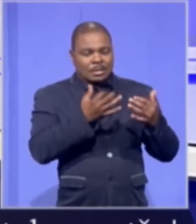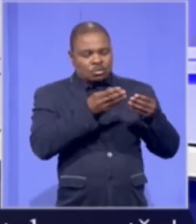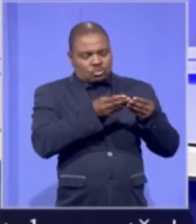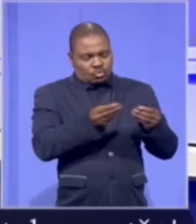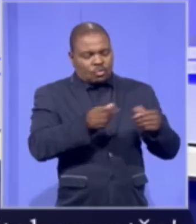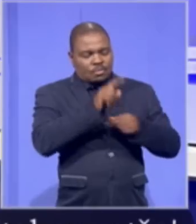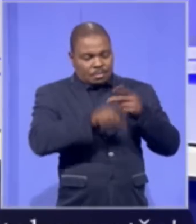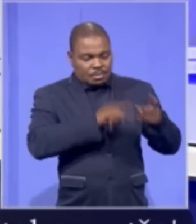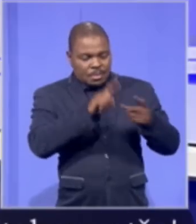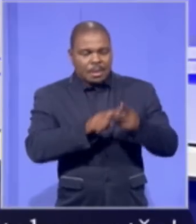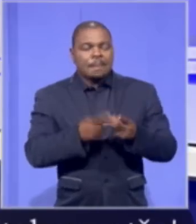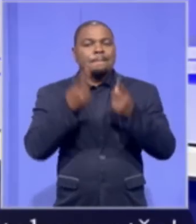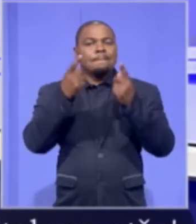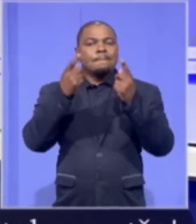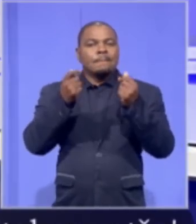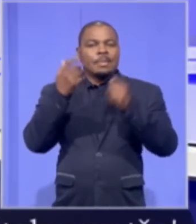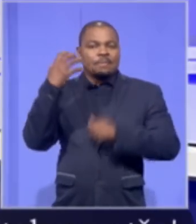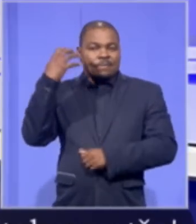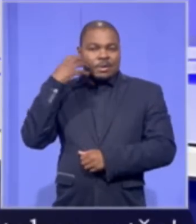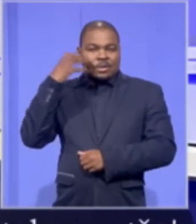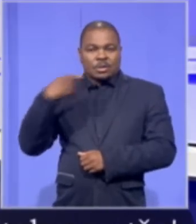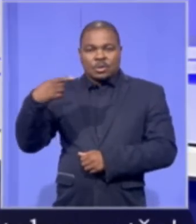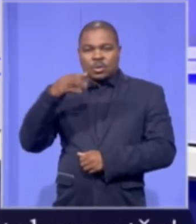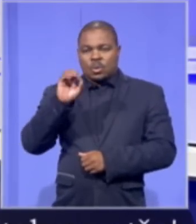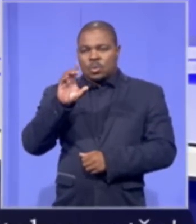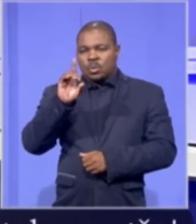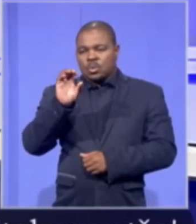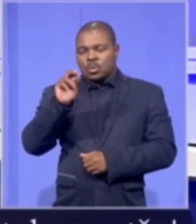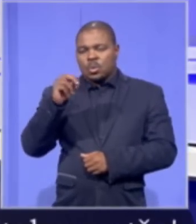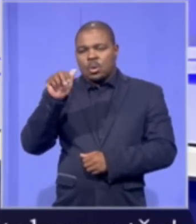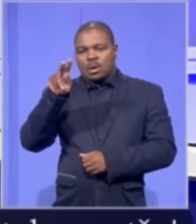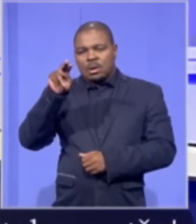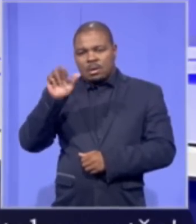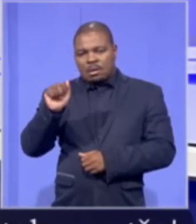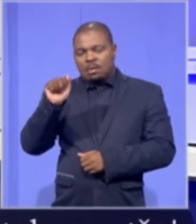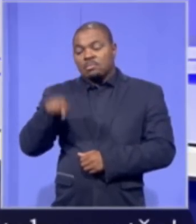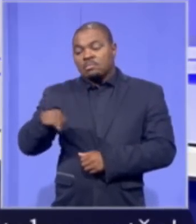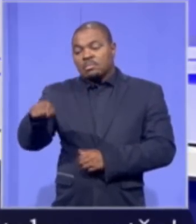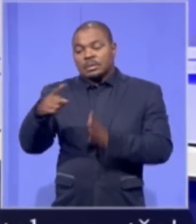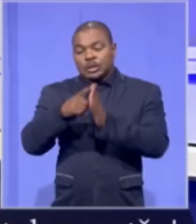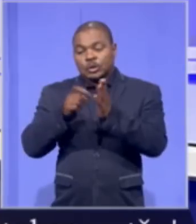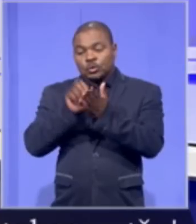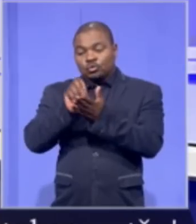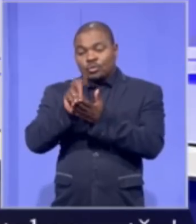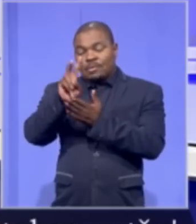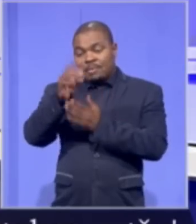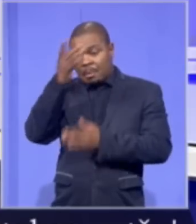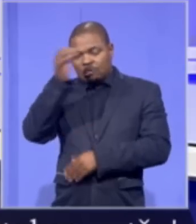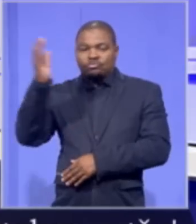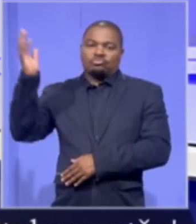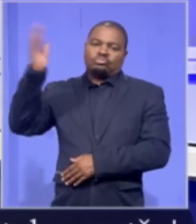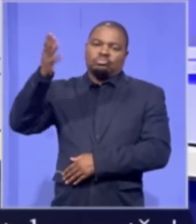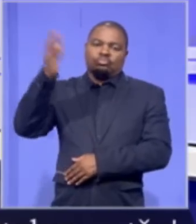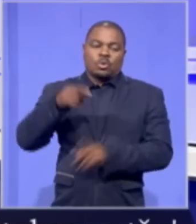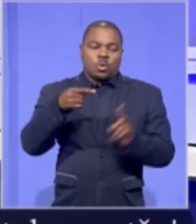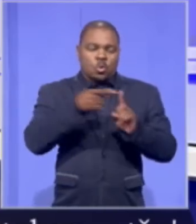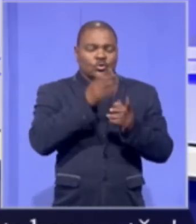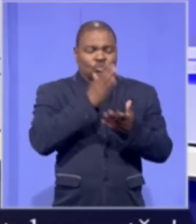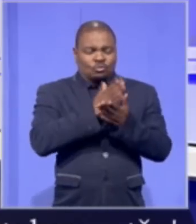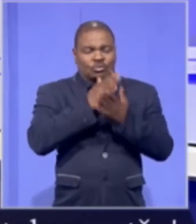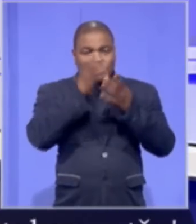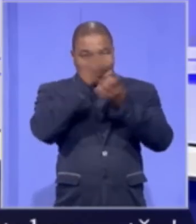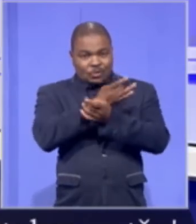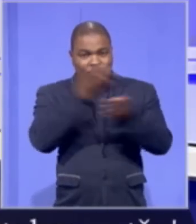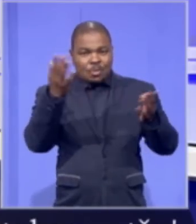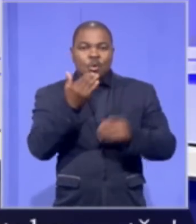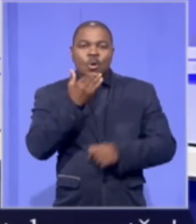ya matlotlo Enoch Godongwana a la ditekanyetšo ka letšatši leo. Ramaphosa o kgonthišišitše se ge a fana